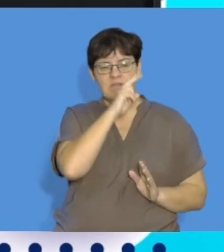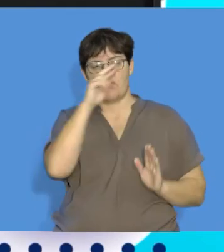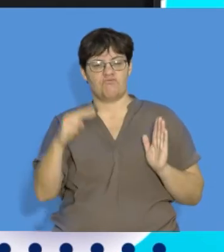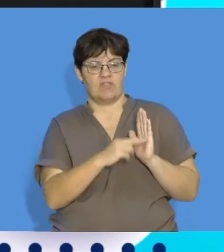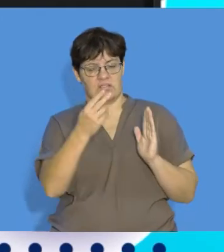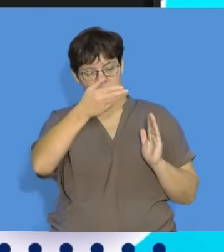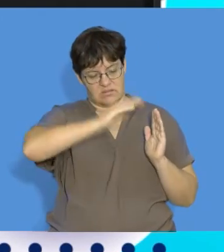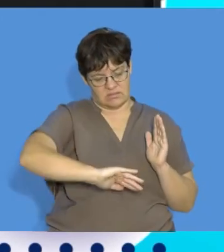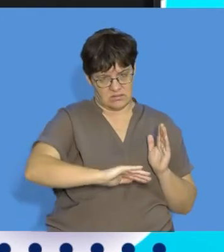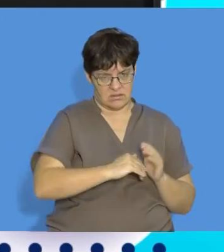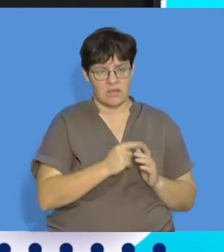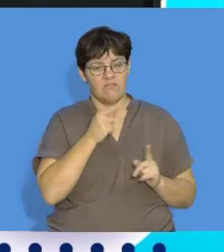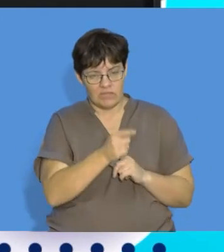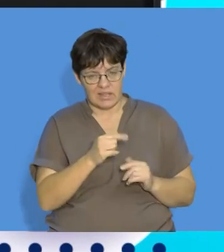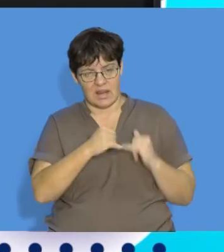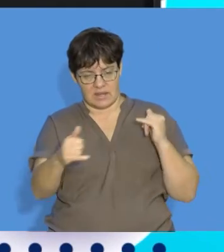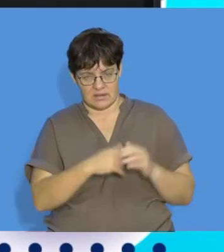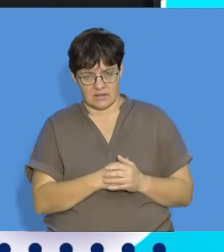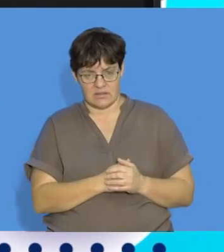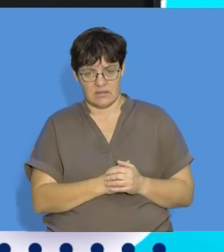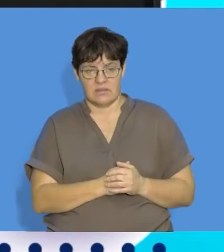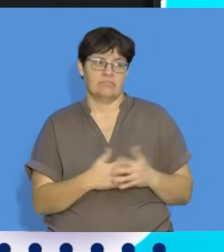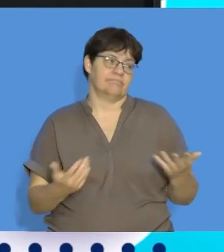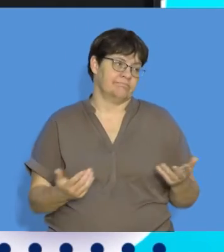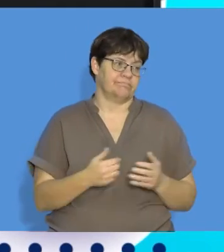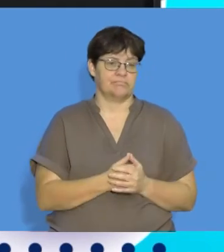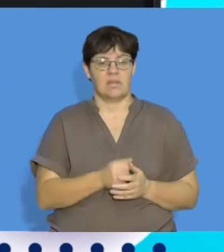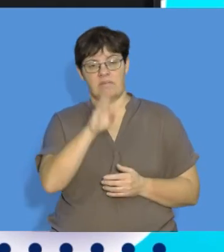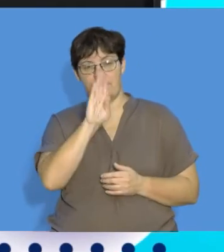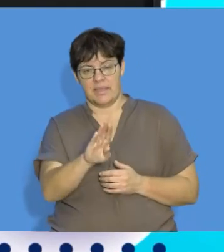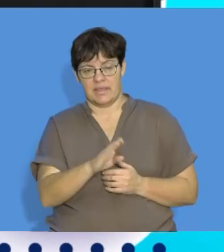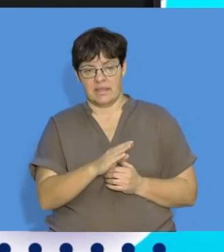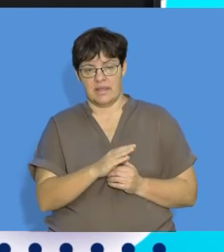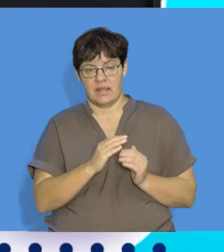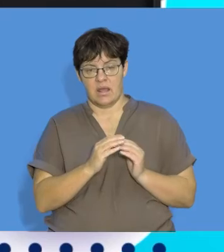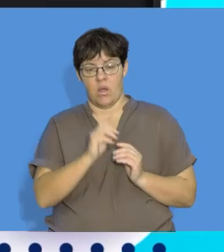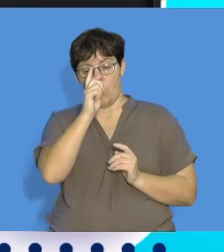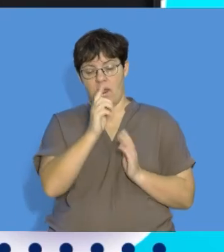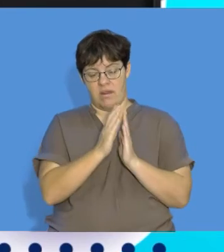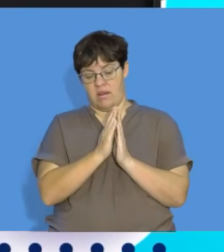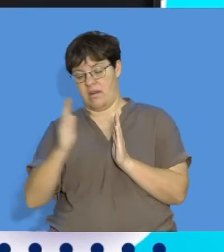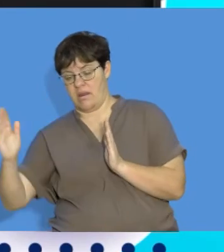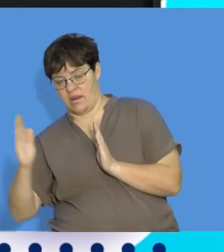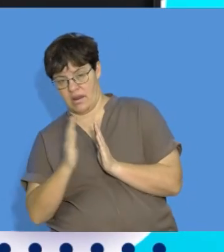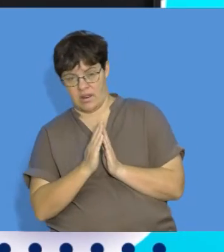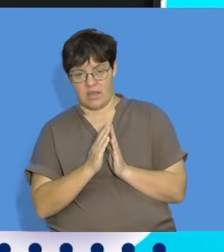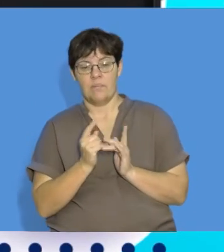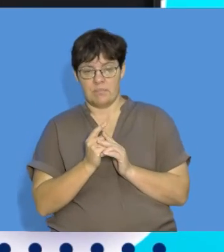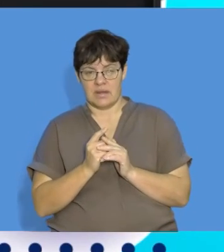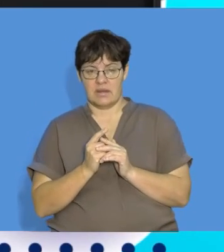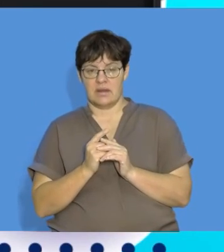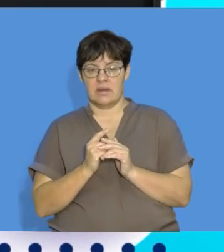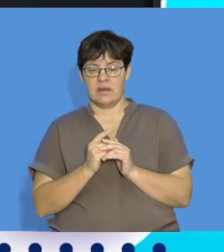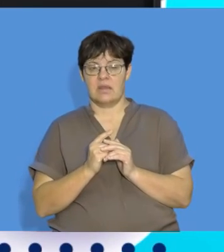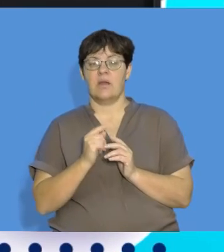negative, it's a reflection about that particular line, right? If b is greater than 1, then it